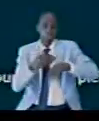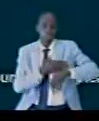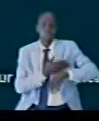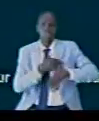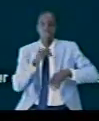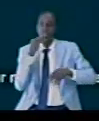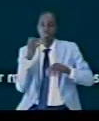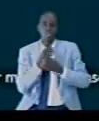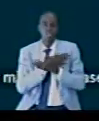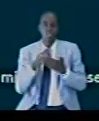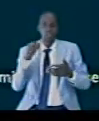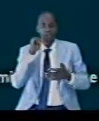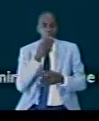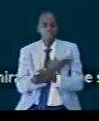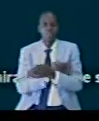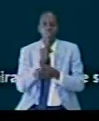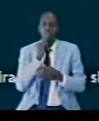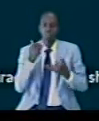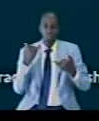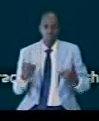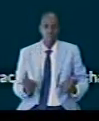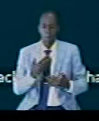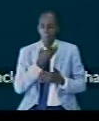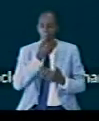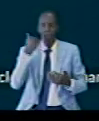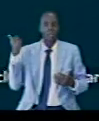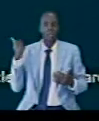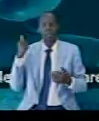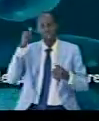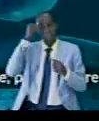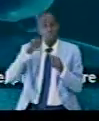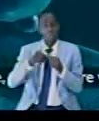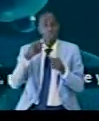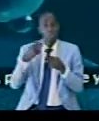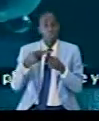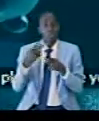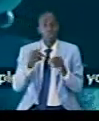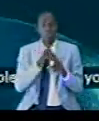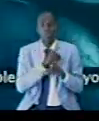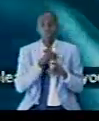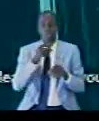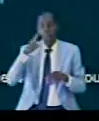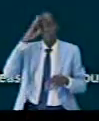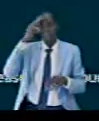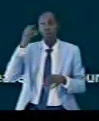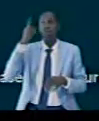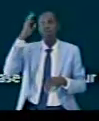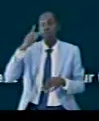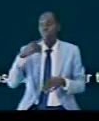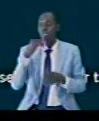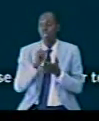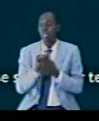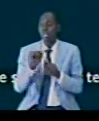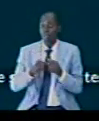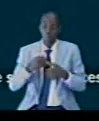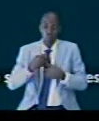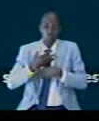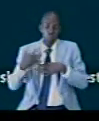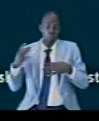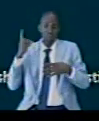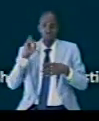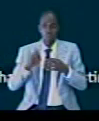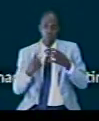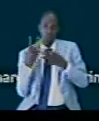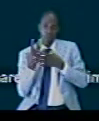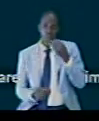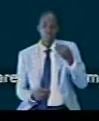fine. Remember that the man of God mentioned that every swelling will disappear. And tonight we can